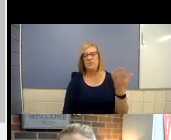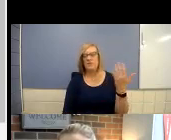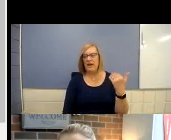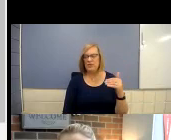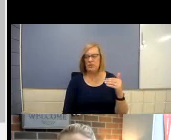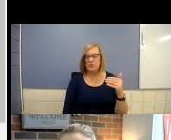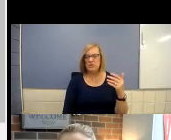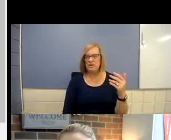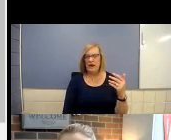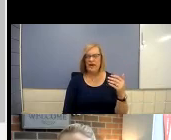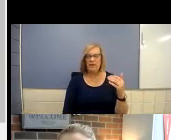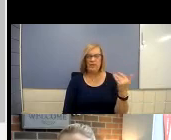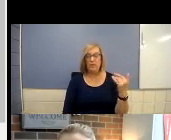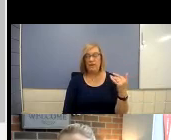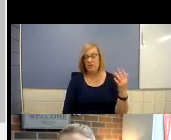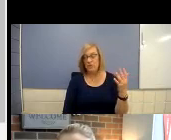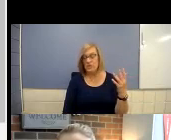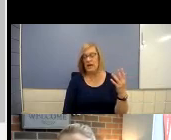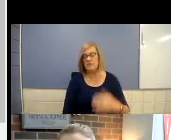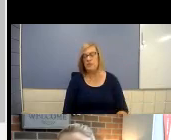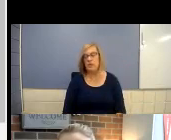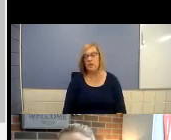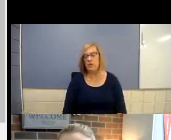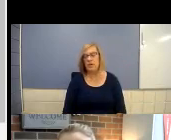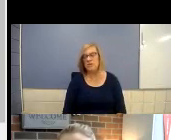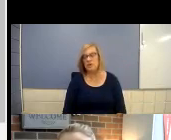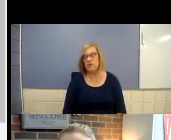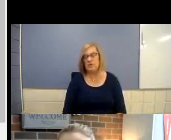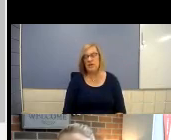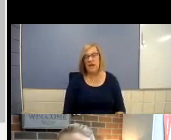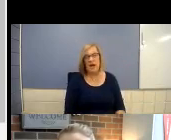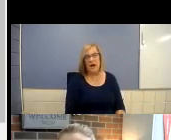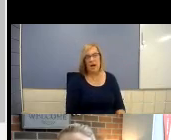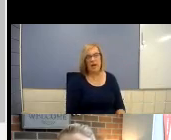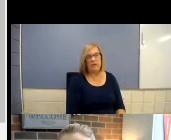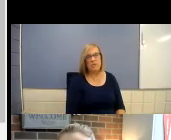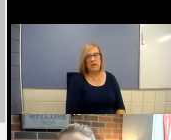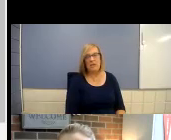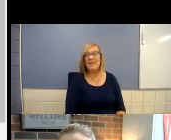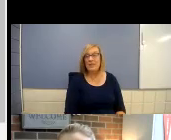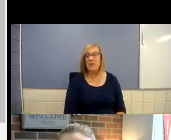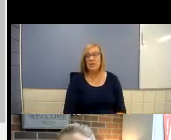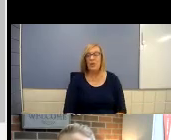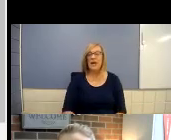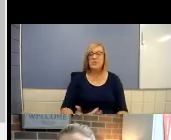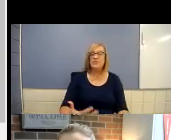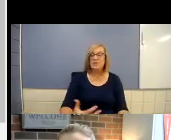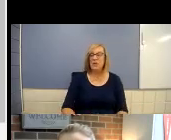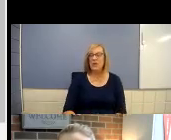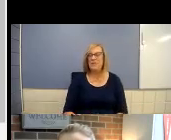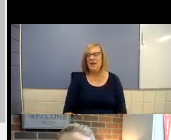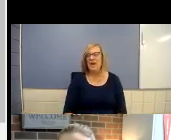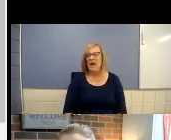also provide those higher level professional workshops for working interpreters. out in the community, many of them who are graduates